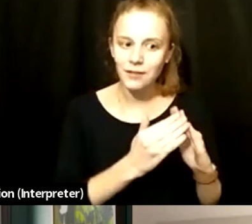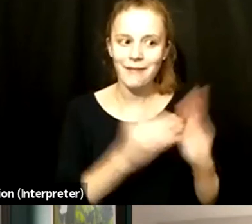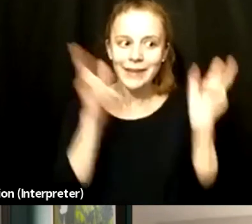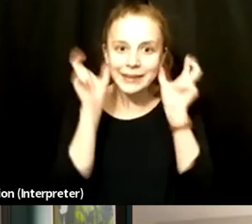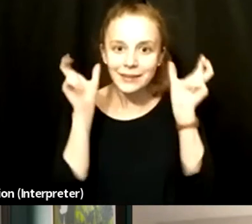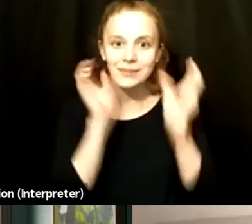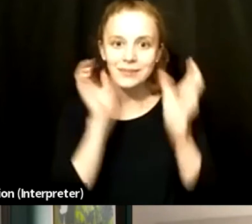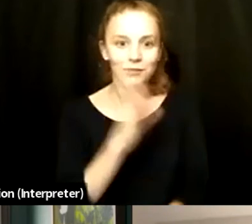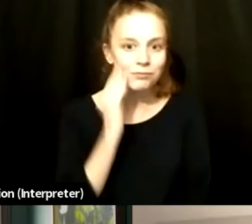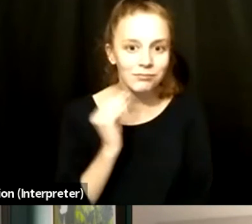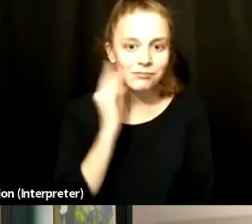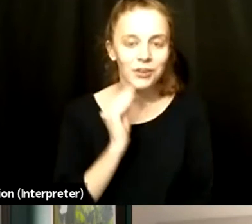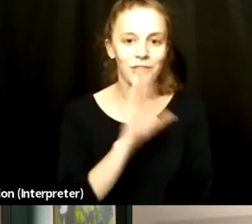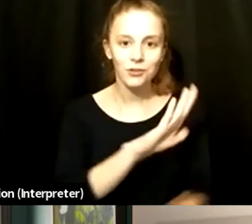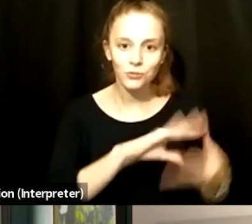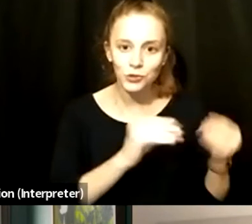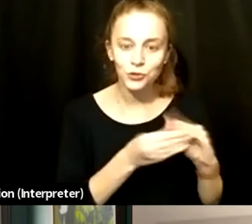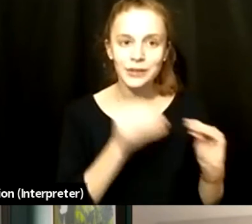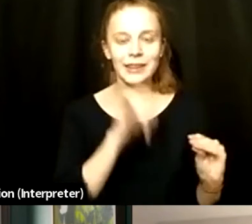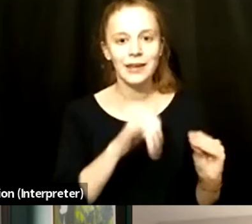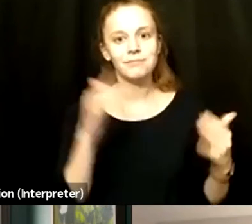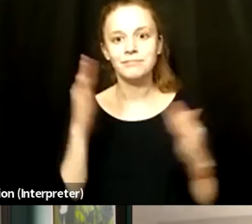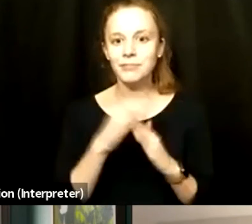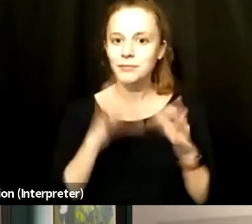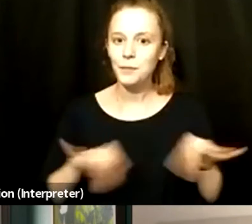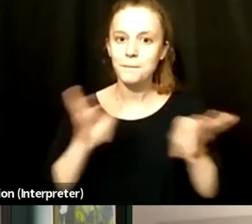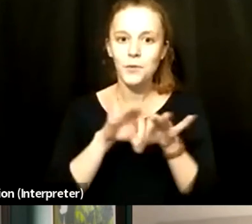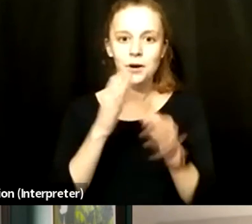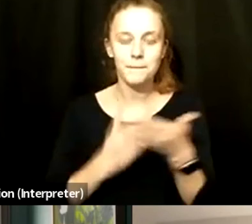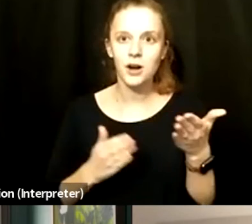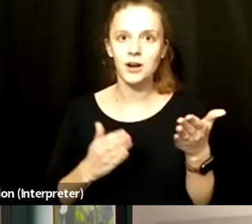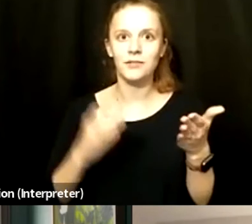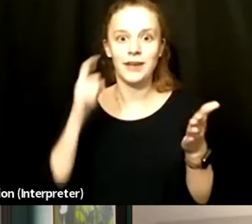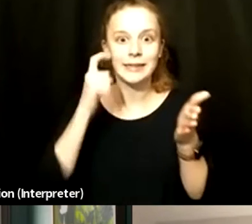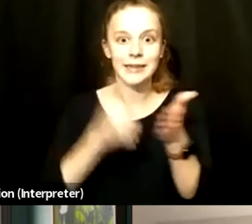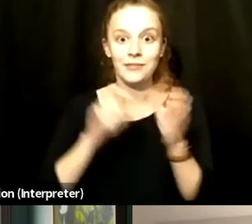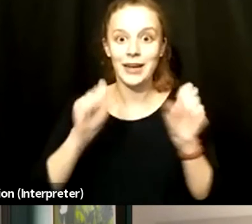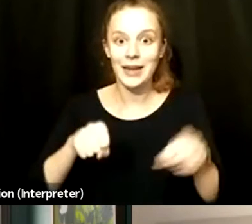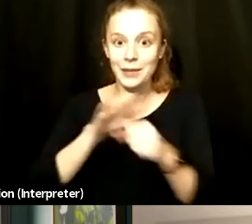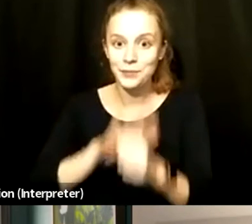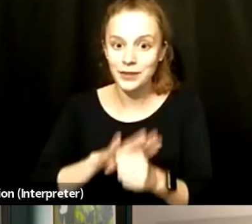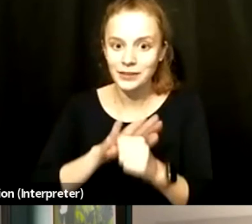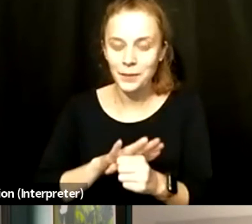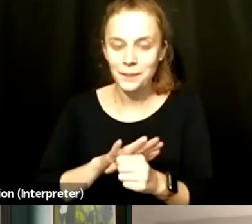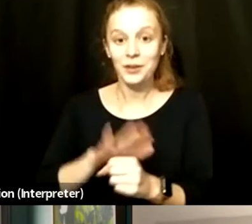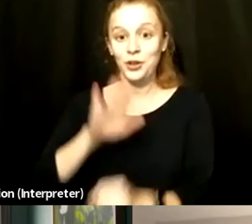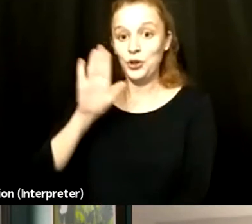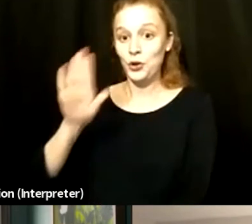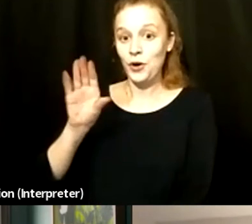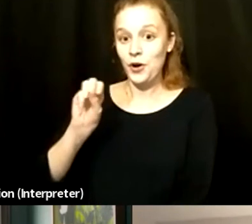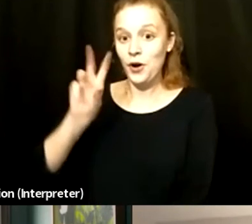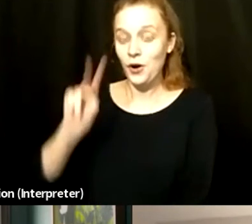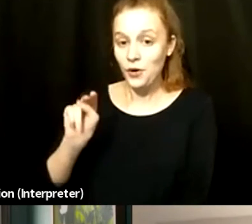the utmost and most important aspect to identifying what ableism is. Because you cannot confront the ways you're harming people unless